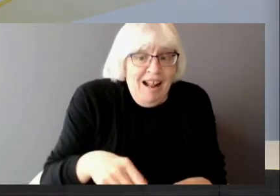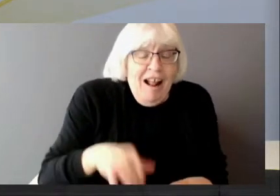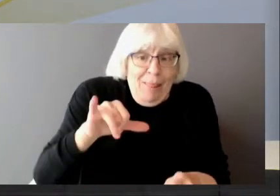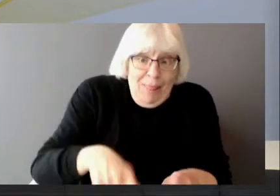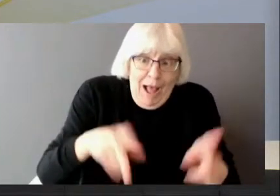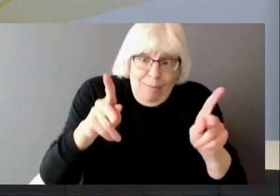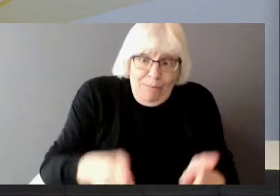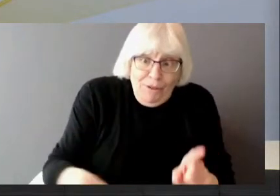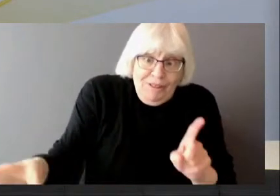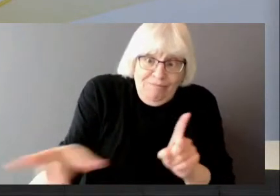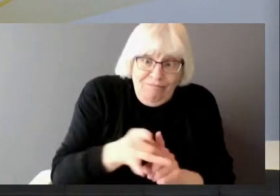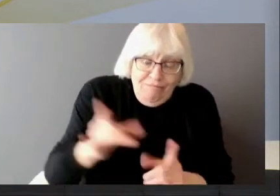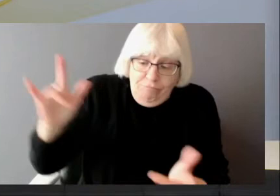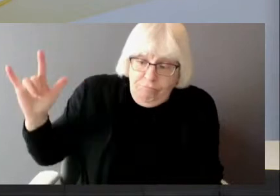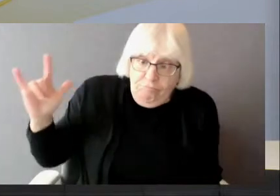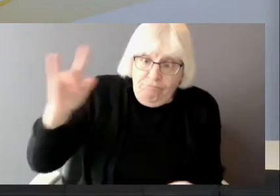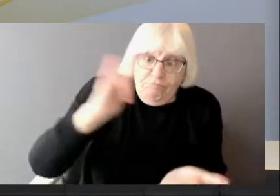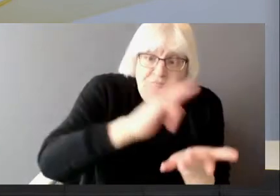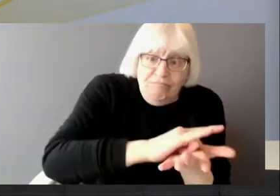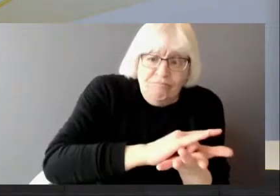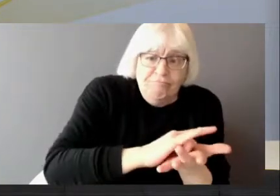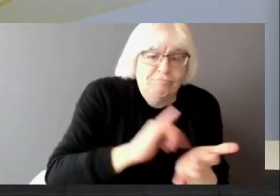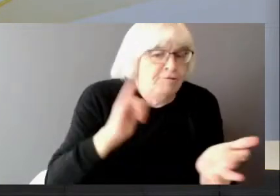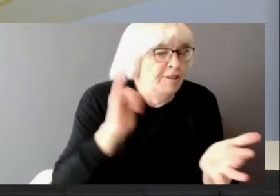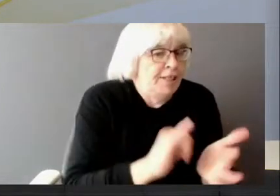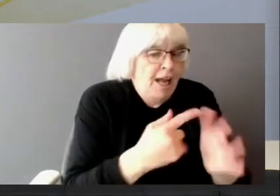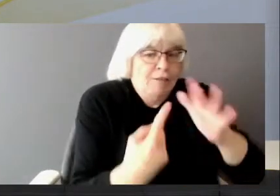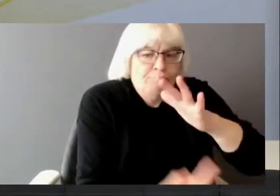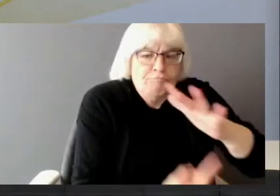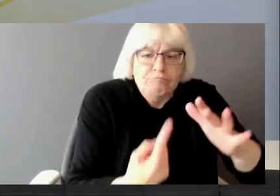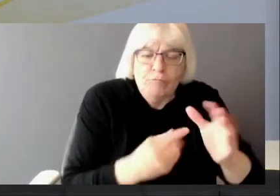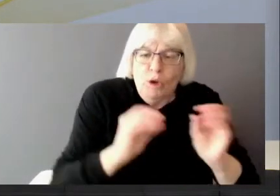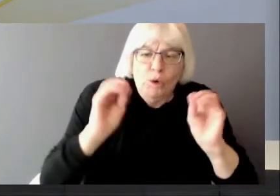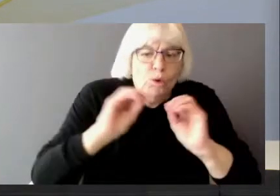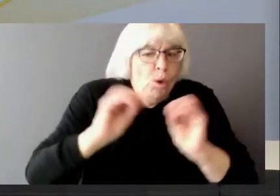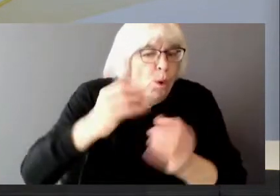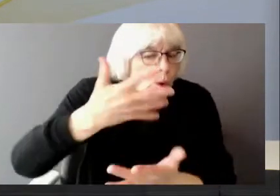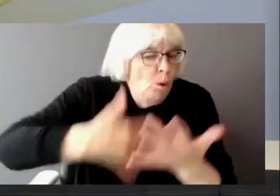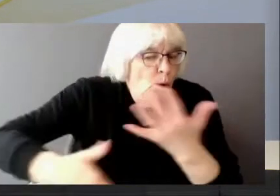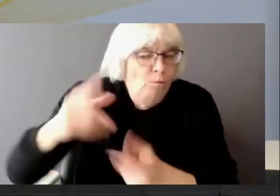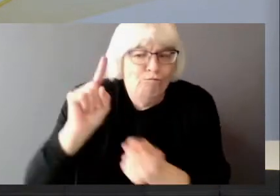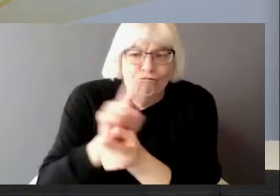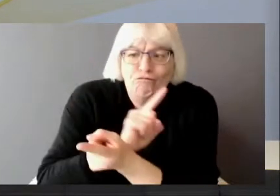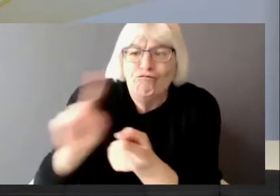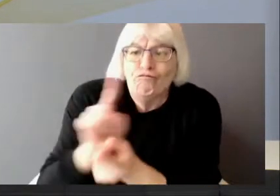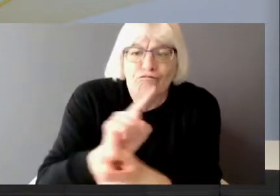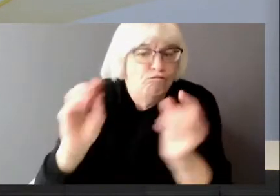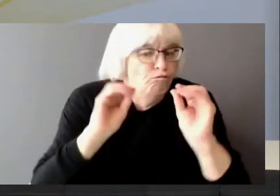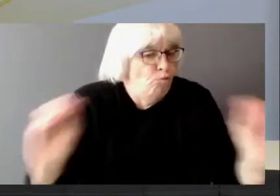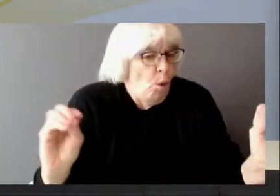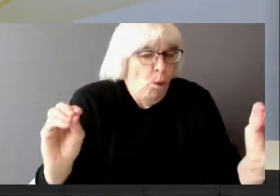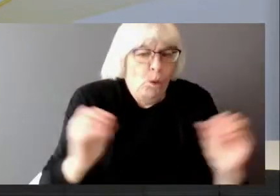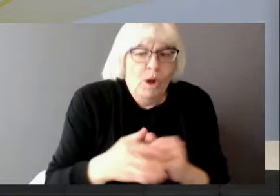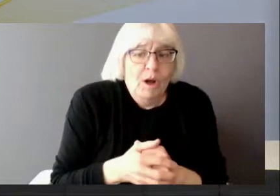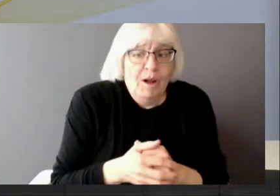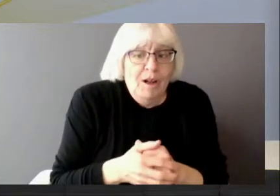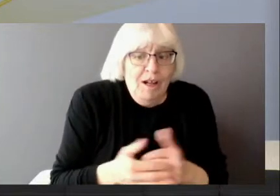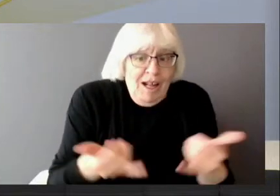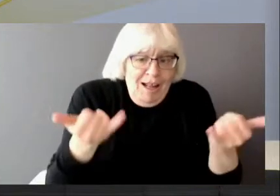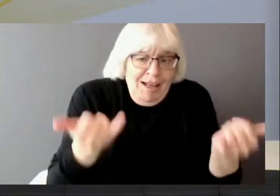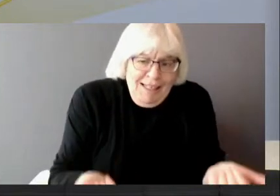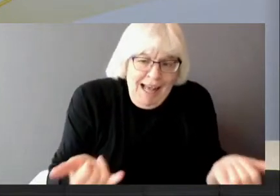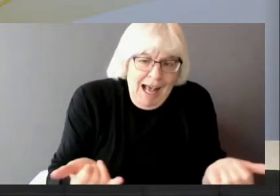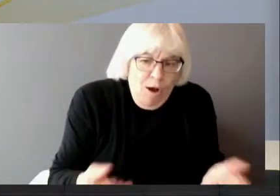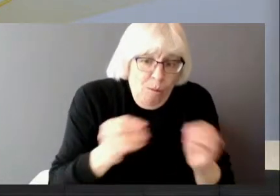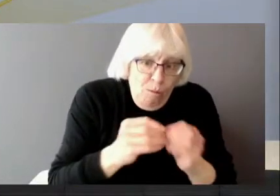had no close contacts. Out of an abundance of caution, people on a flight from Montreal and others involved in screening,